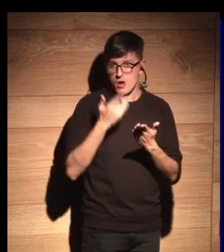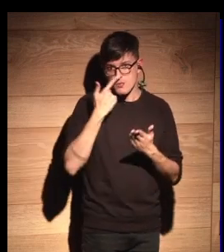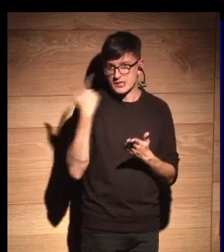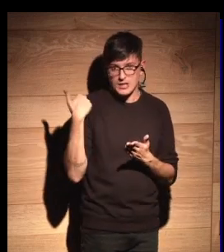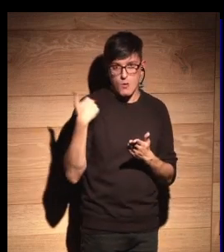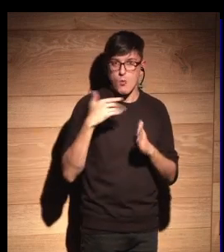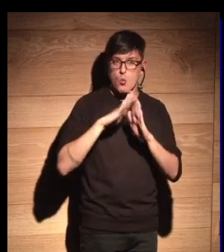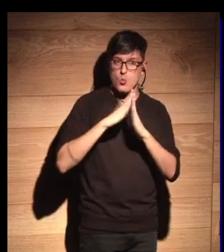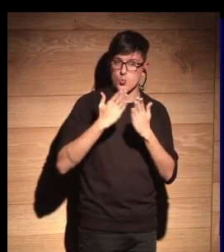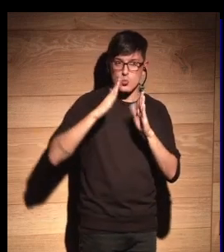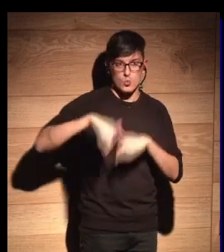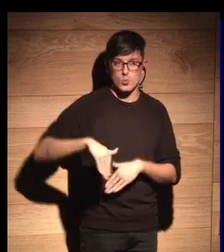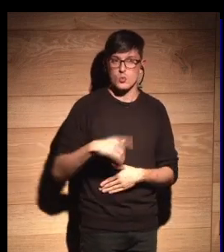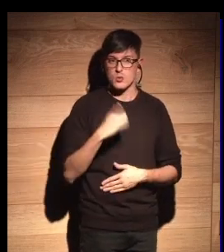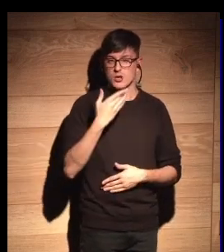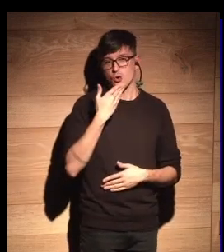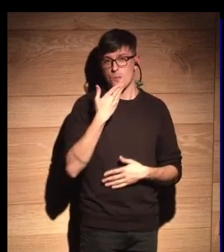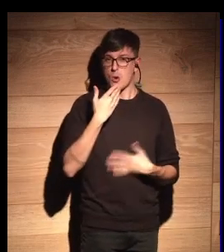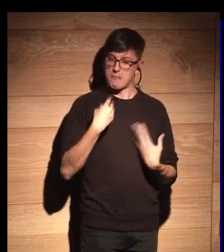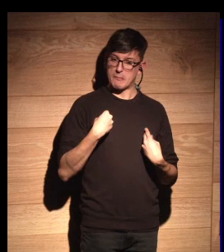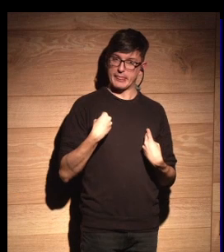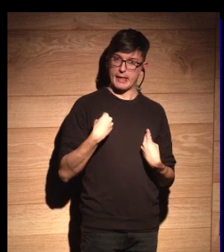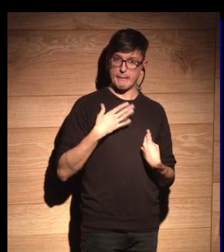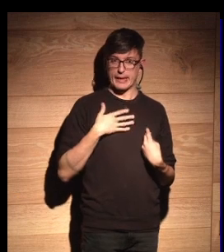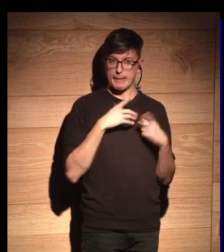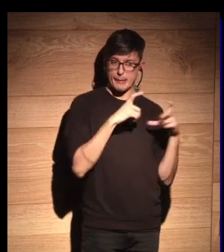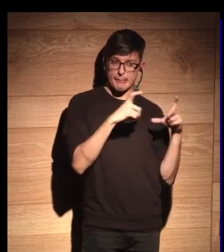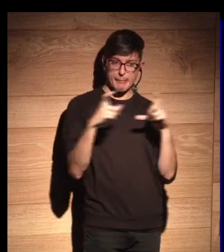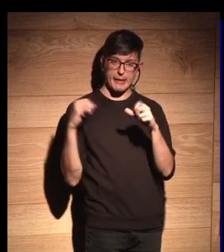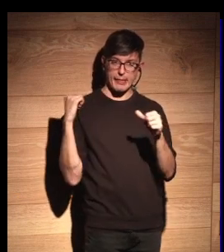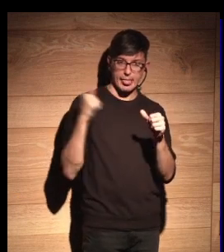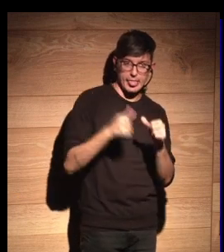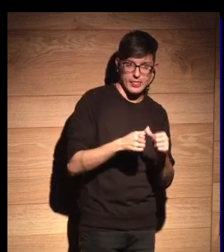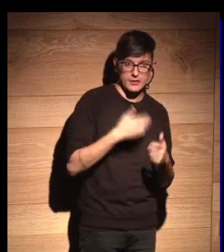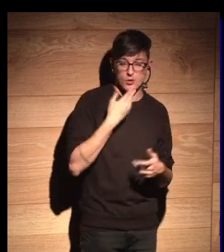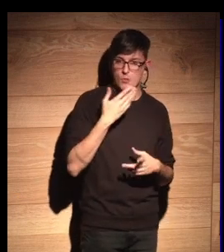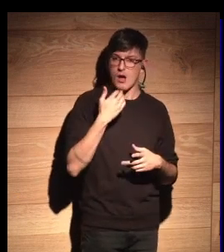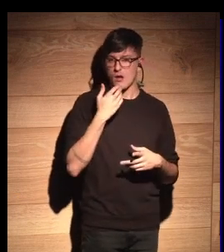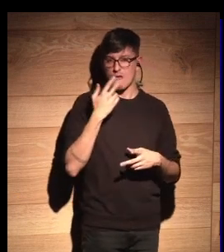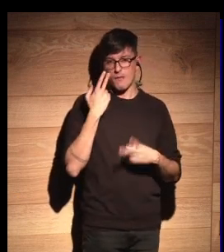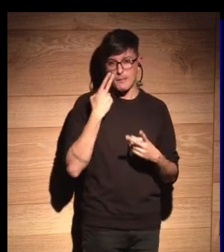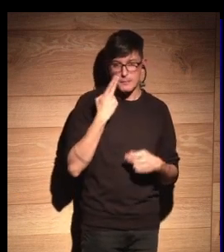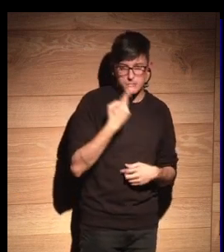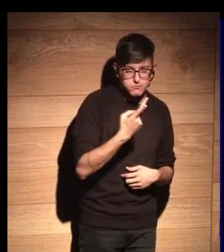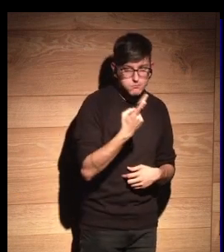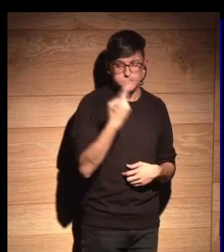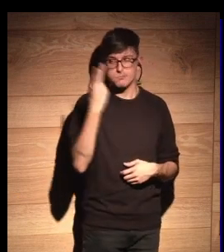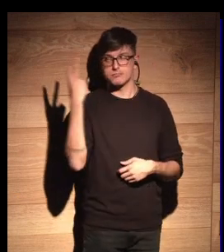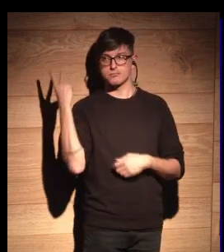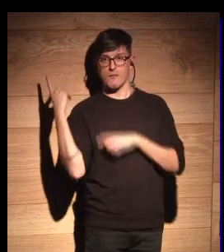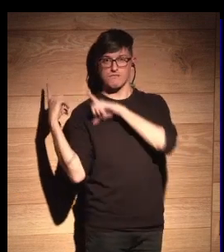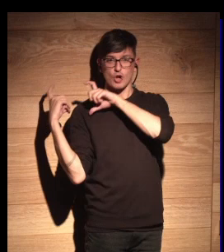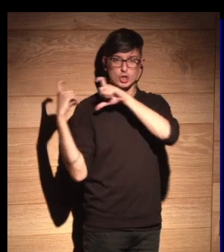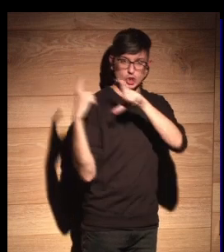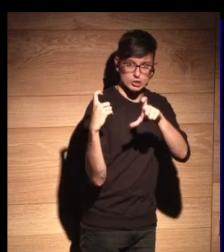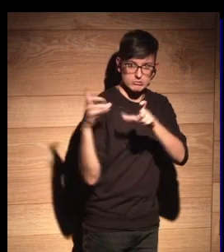a biography. So a retrospective. Yeah, it's kind of a retrospective. My sister kind of edited the book.